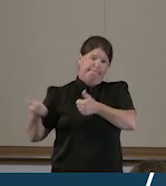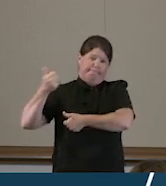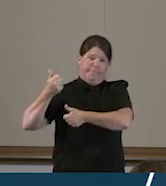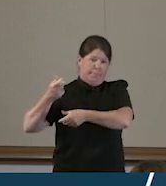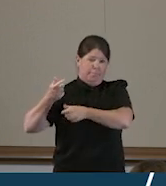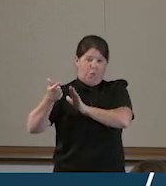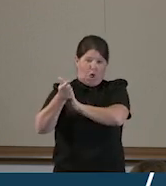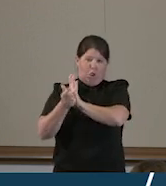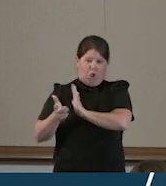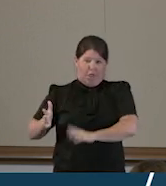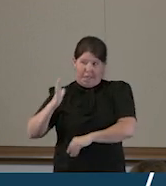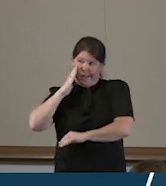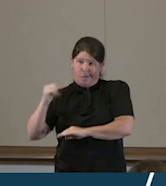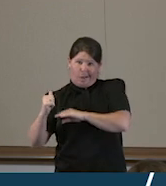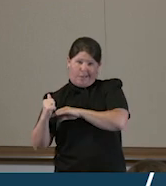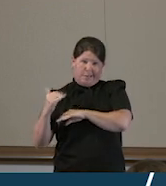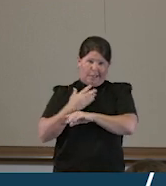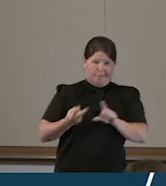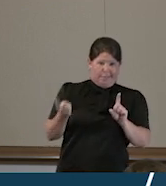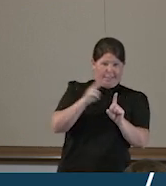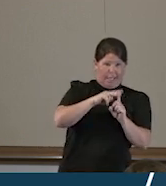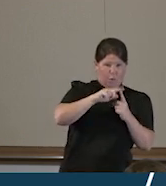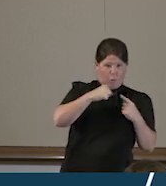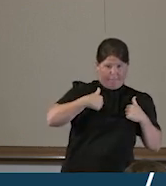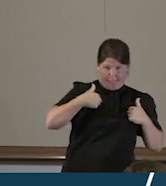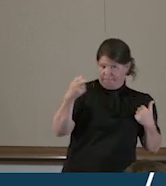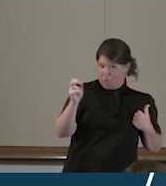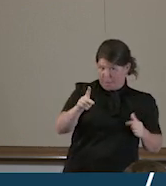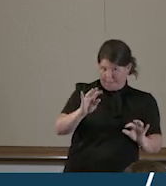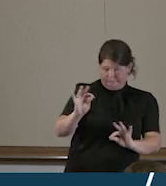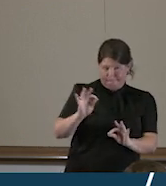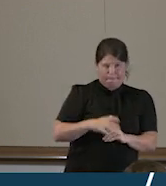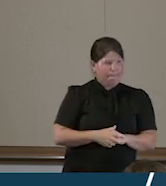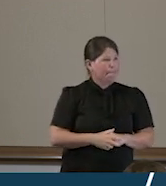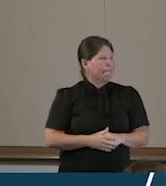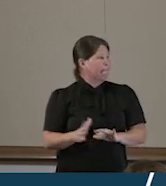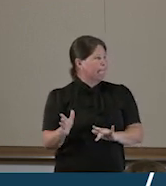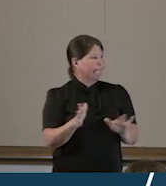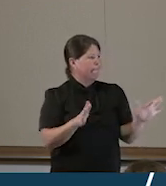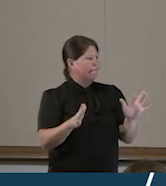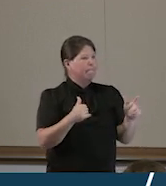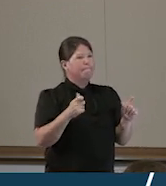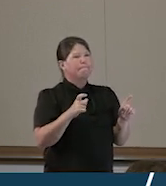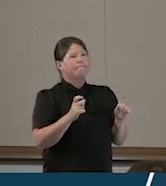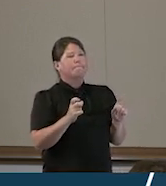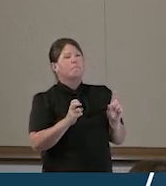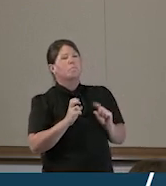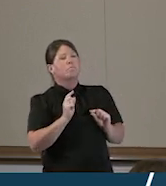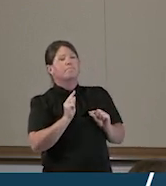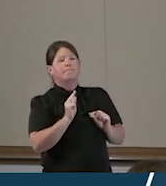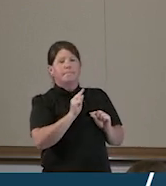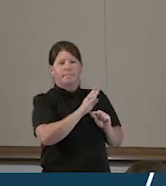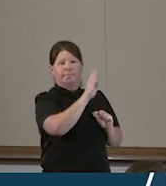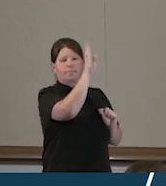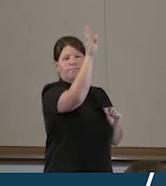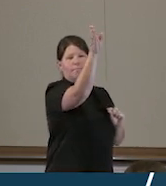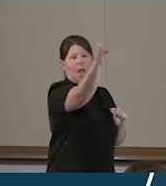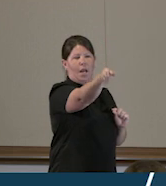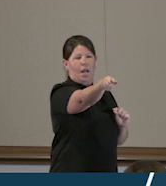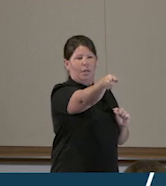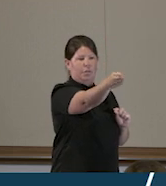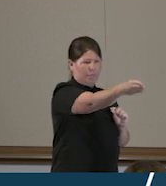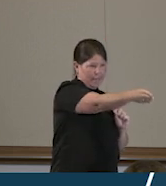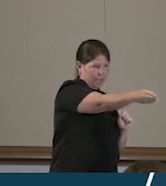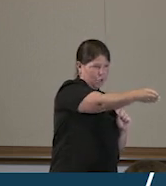to me. Okay? Thank you. Of course. All right. I'm going to go to that hand first because right